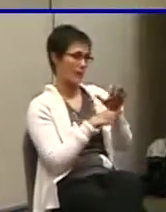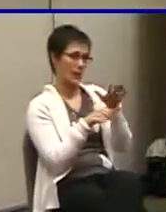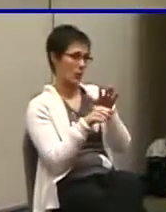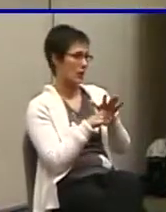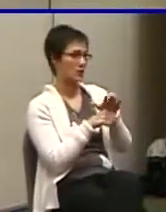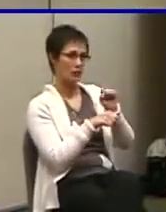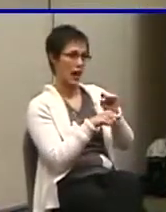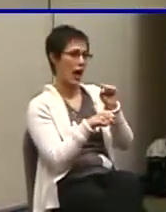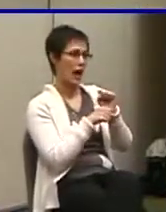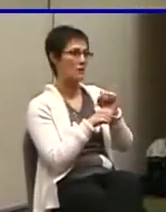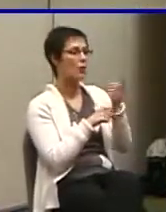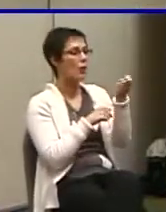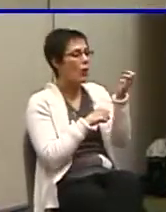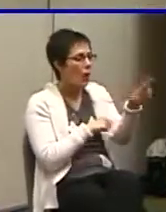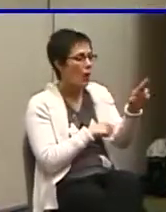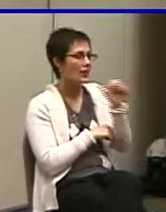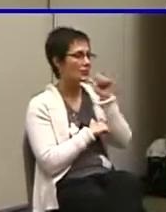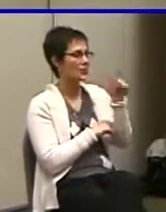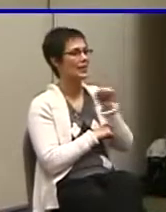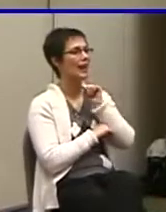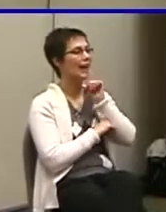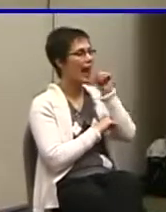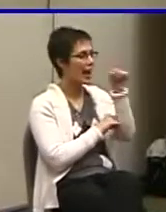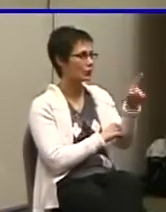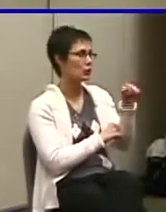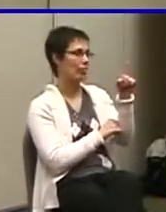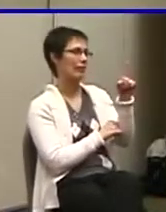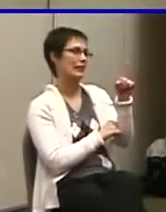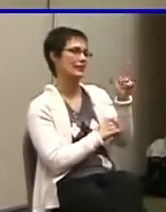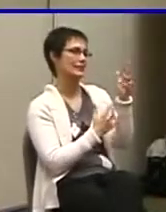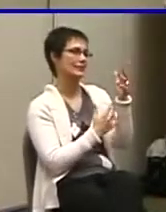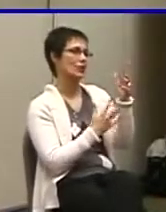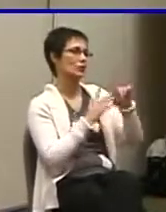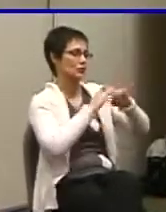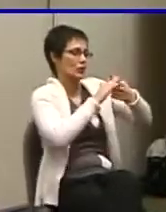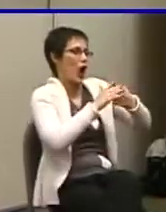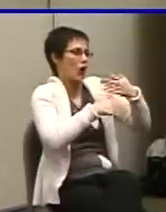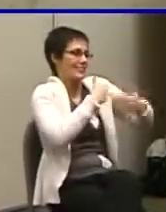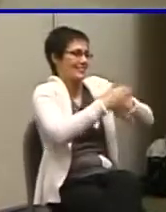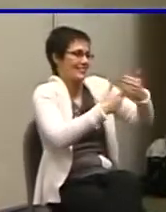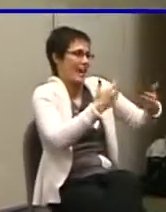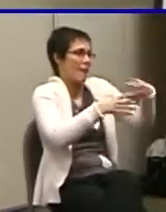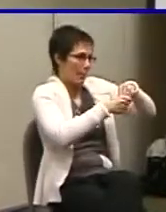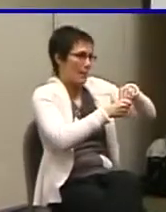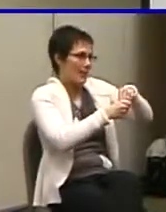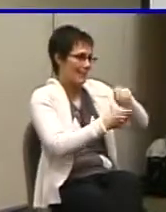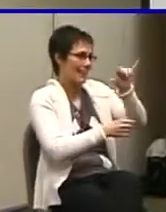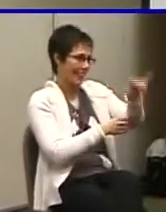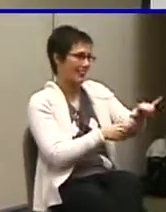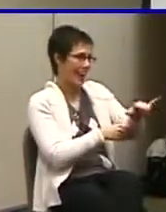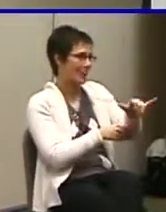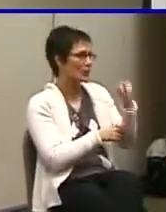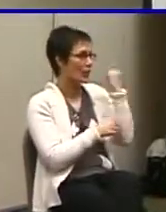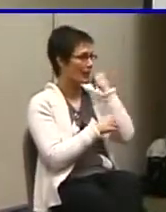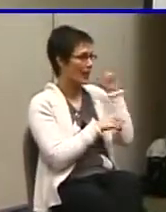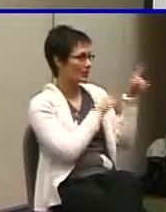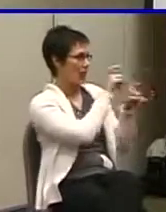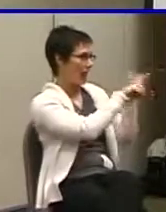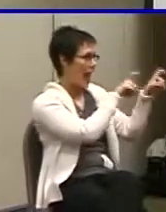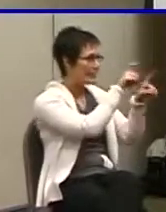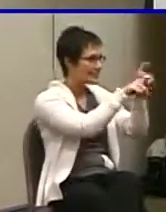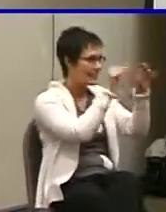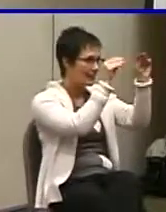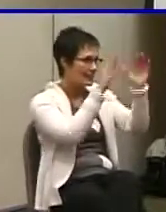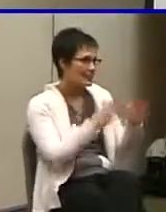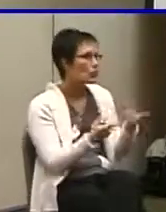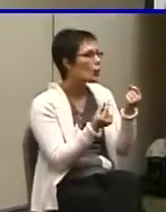actually implemented the BIP that you've developed. And if I subpoena a bunch of teachers and start asking them questions about what they're supposed to be